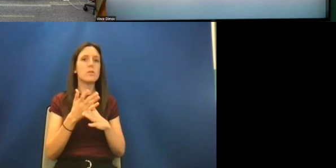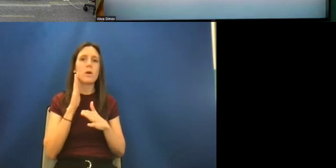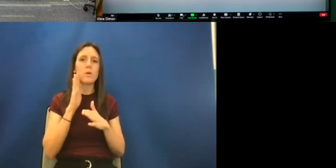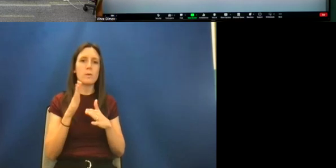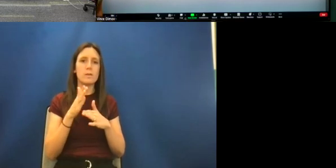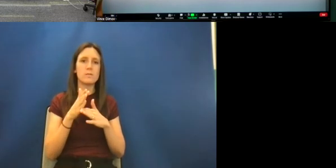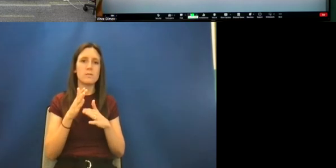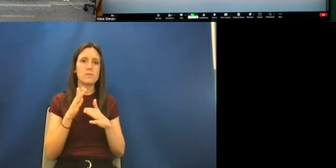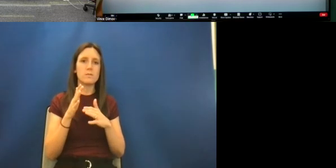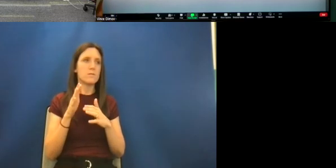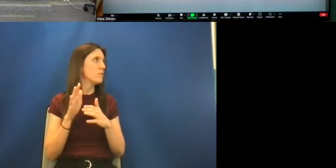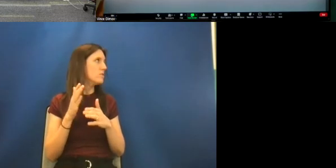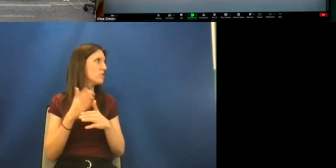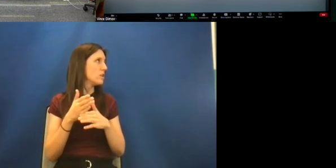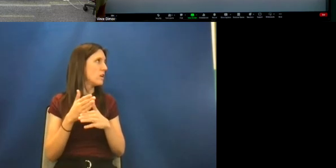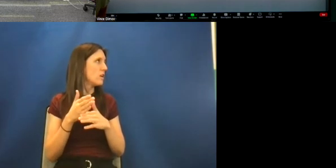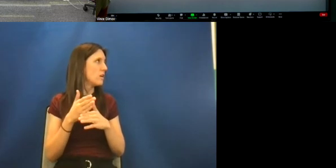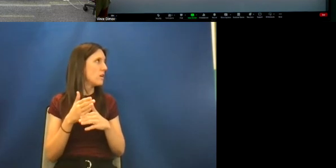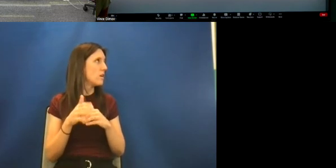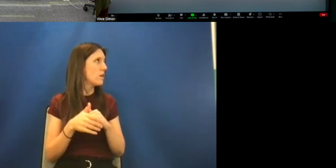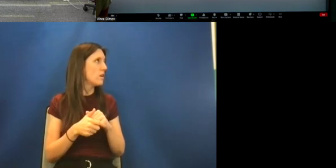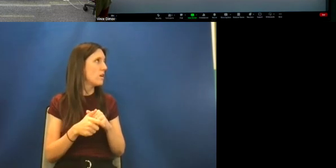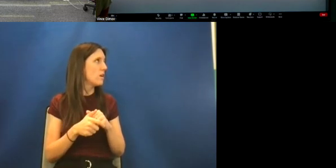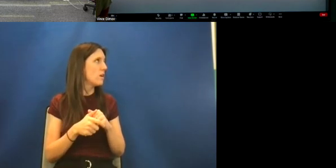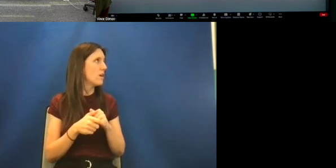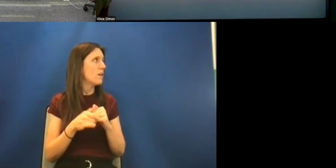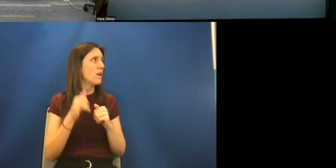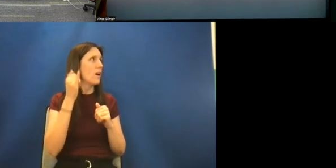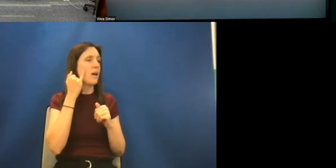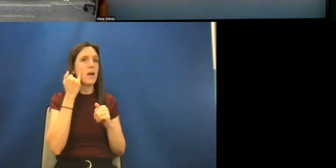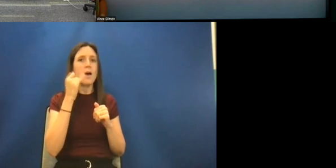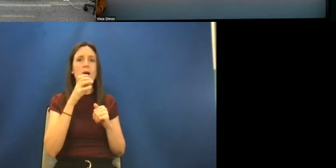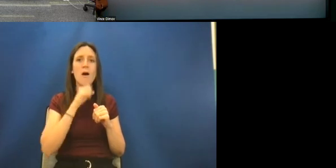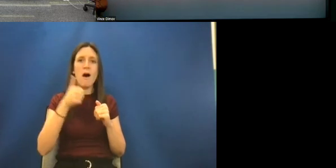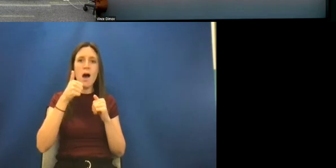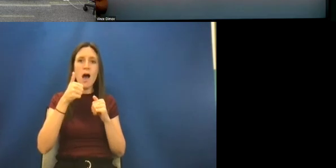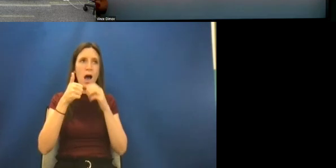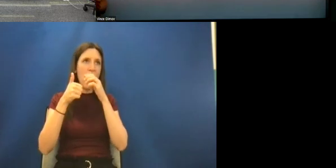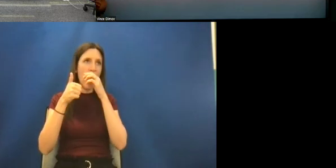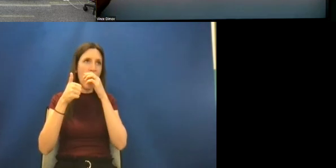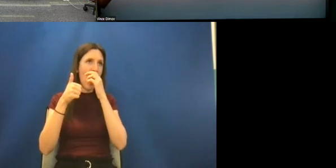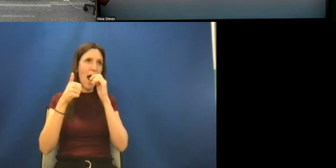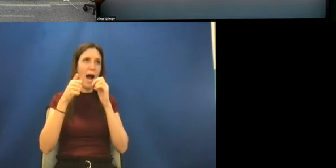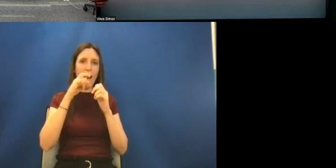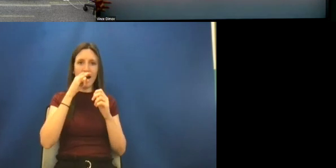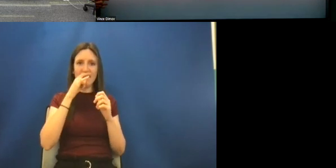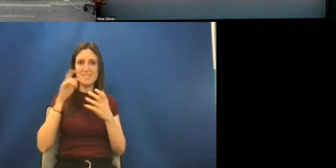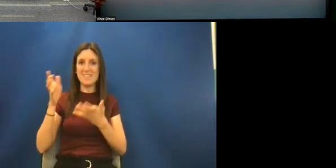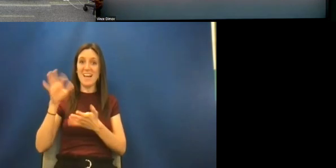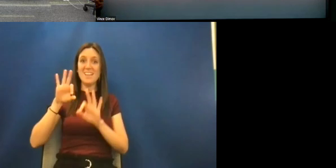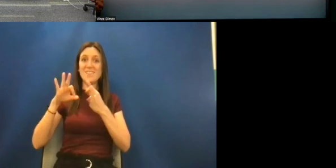right there. If you have like older kids and you have to have a family discussion, this is that's a great counsel.